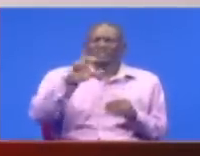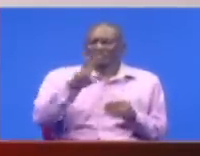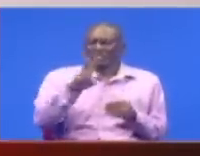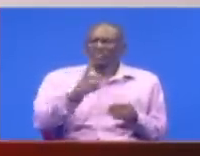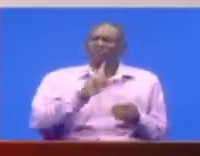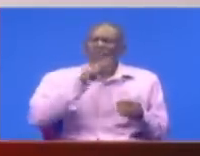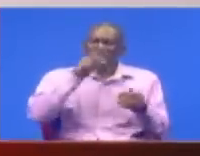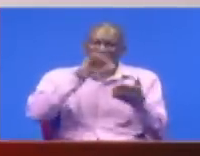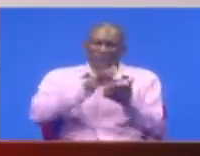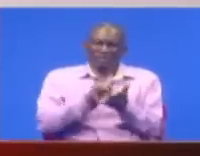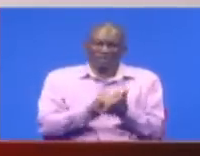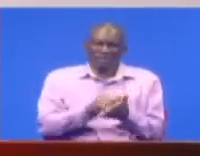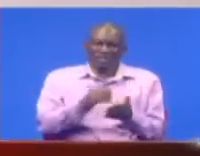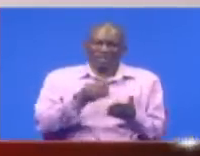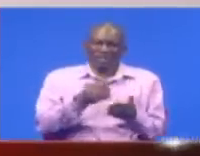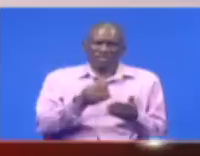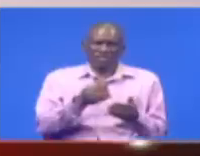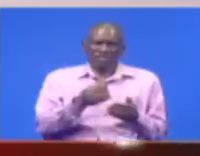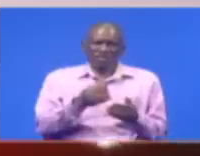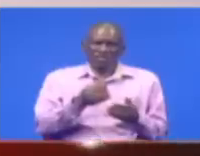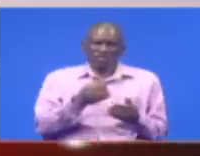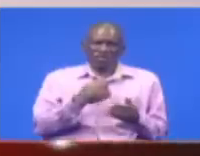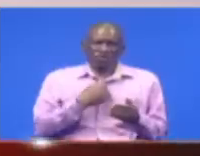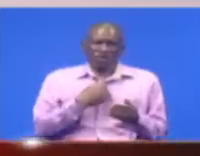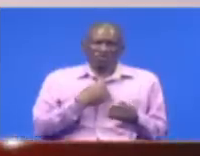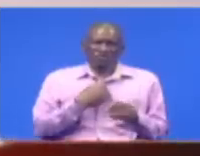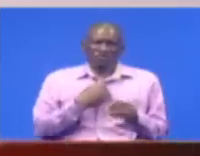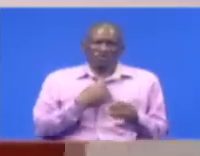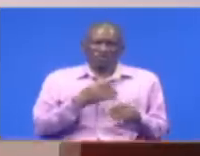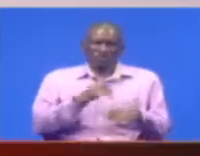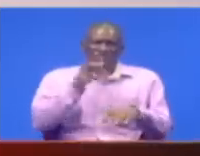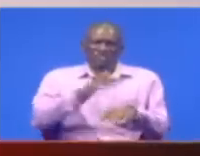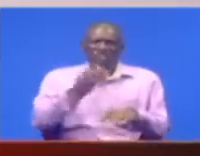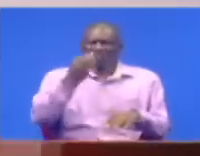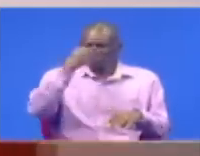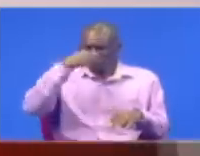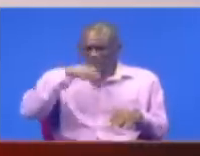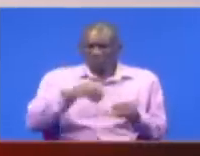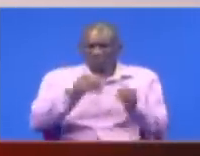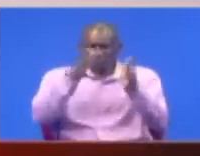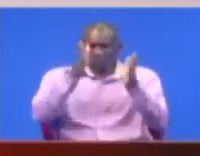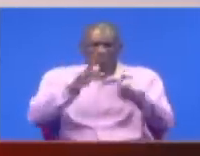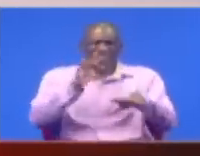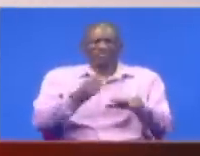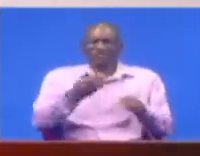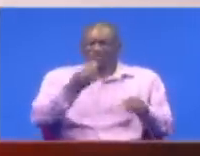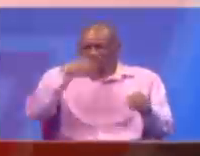said that you have avoided to be a conspicuous consumption person.